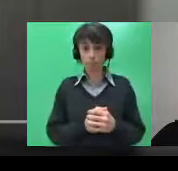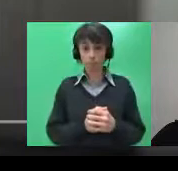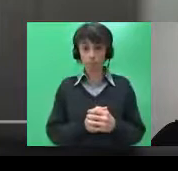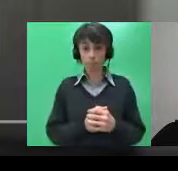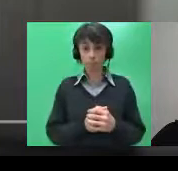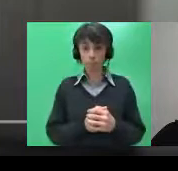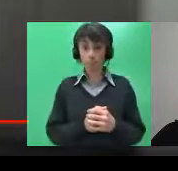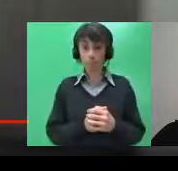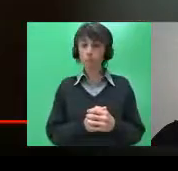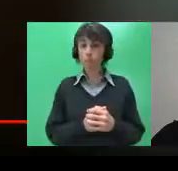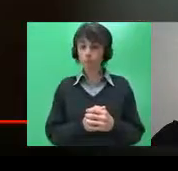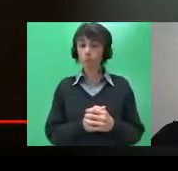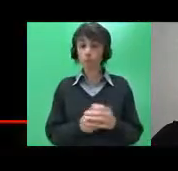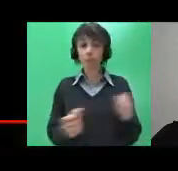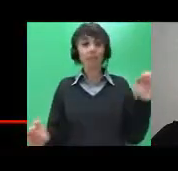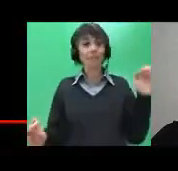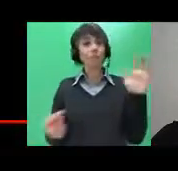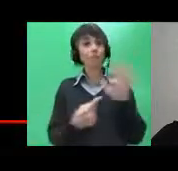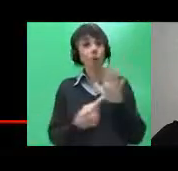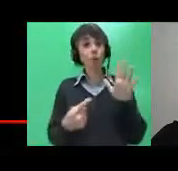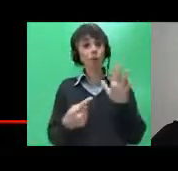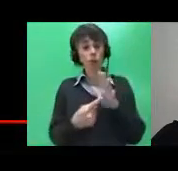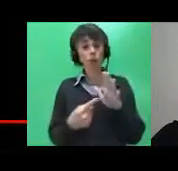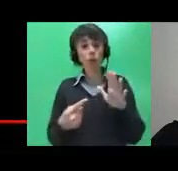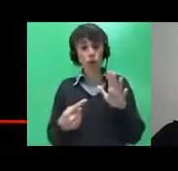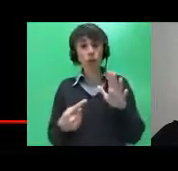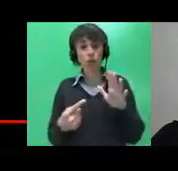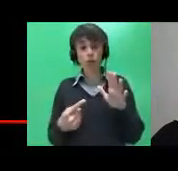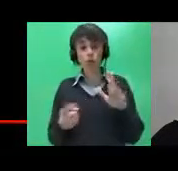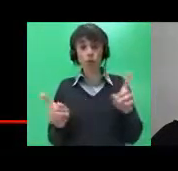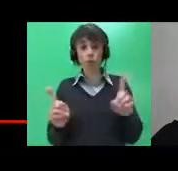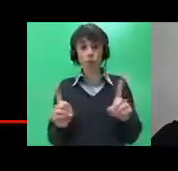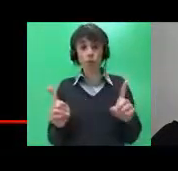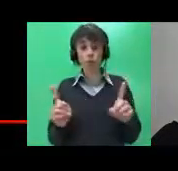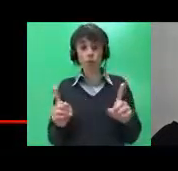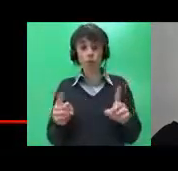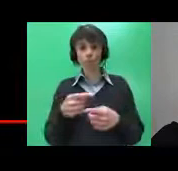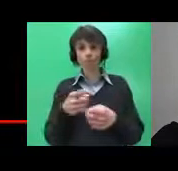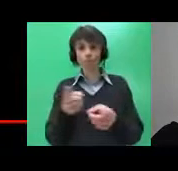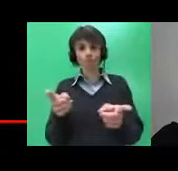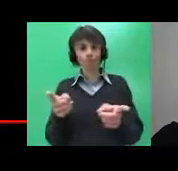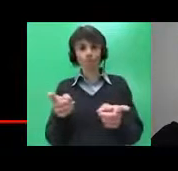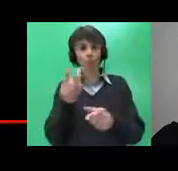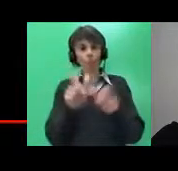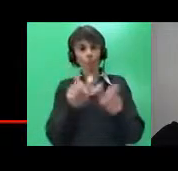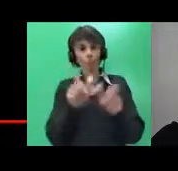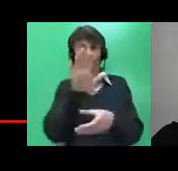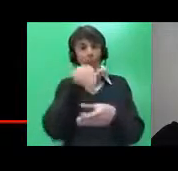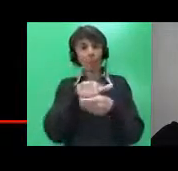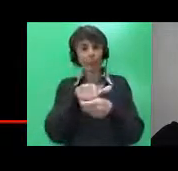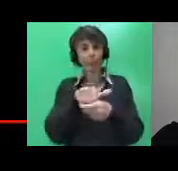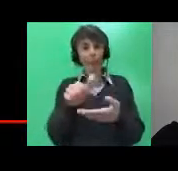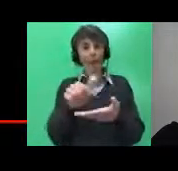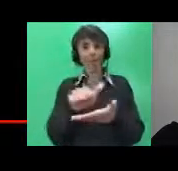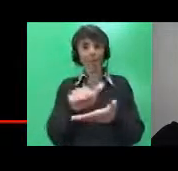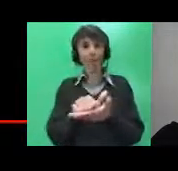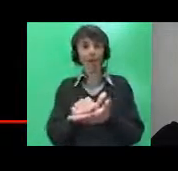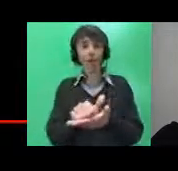to mention, while we're looking for the next slide, that none of those people are actors. They are all people with